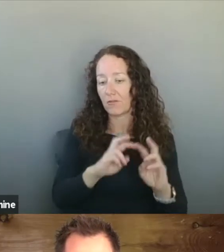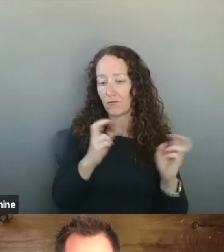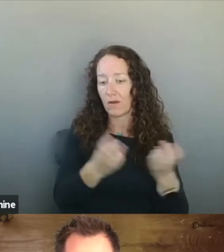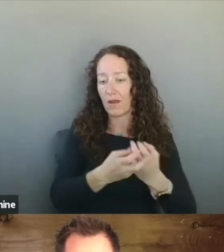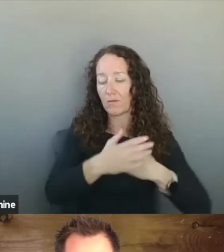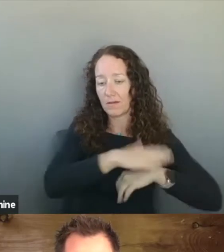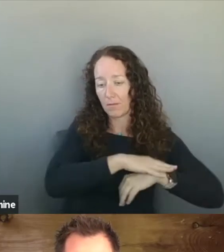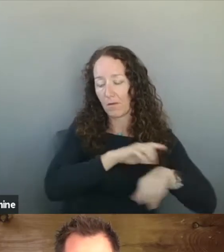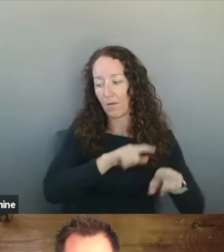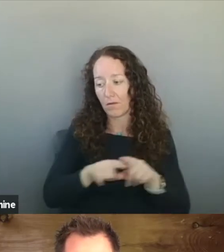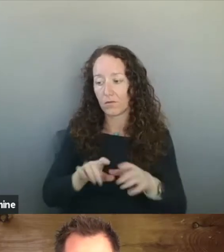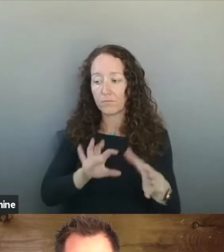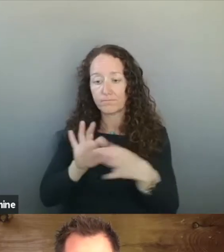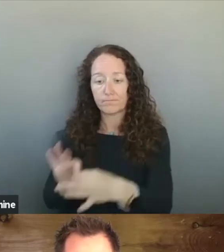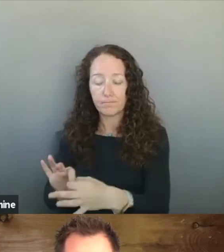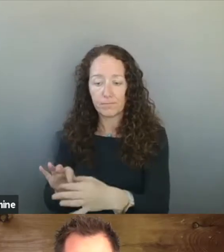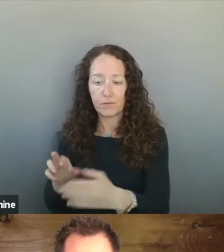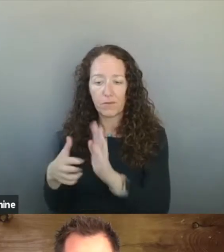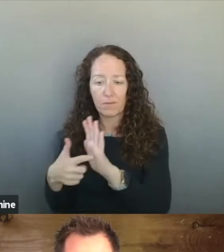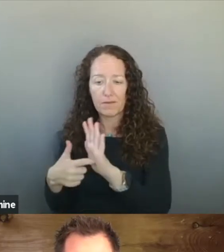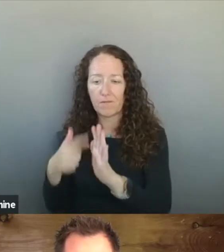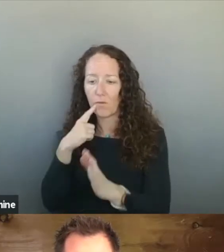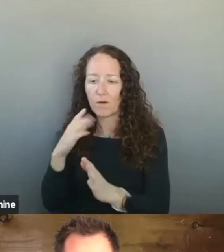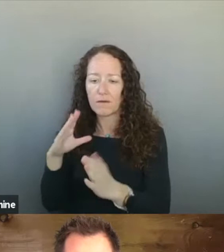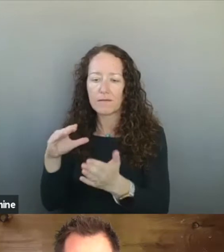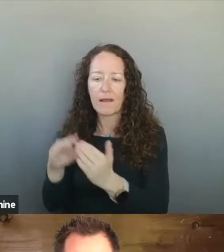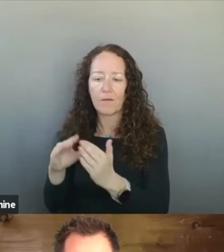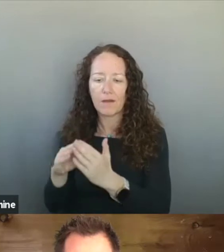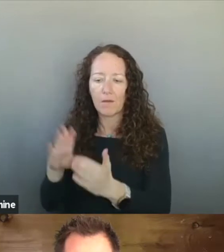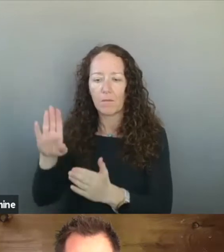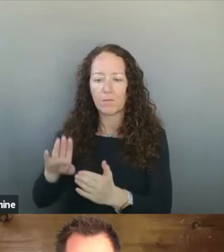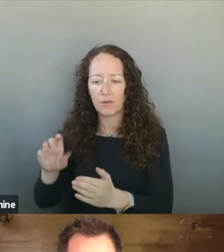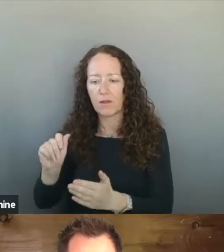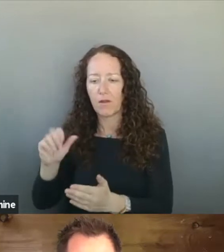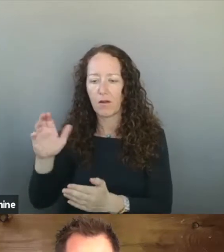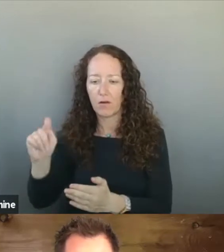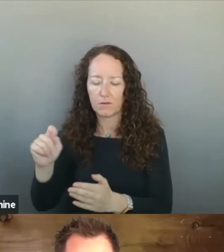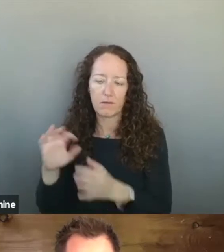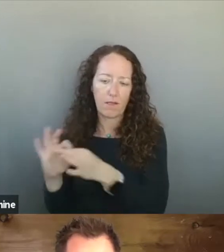of the Downtown Brooklyn Arts Alliance. Welcome to you both.